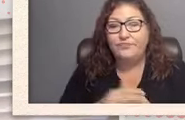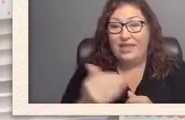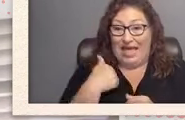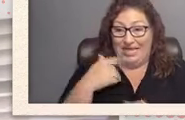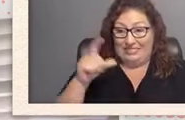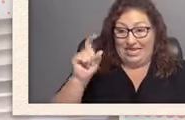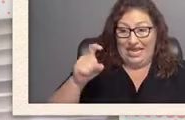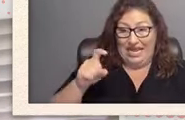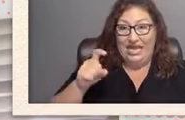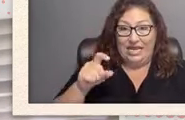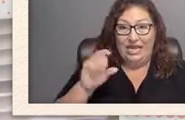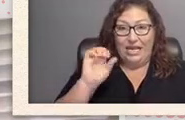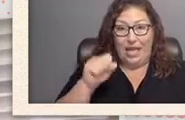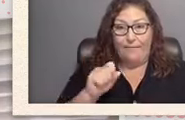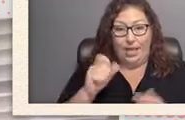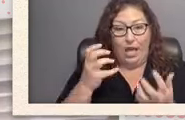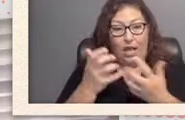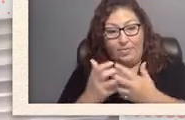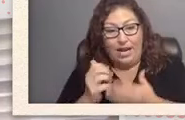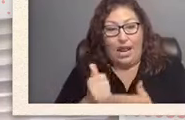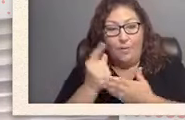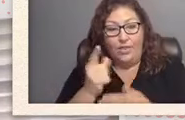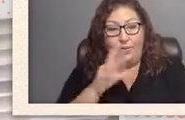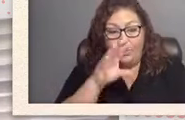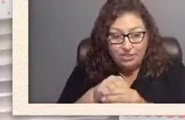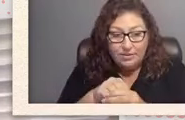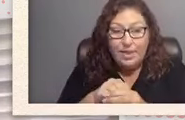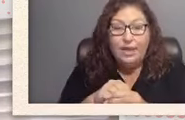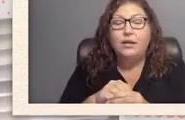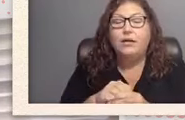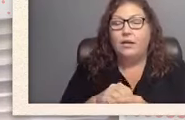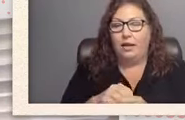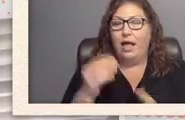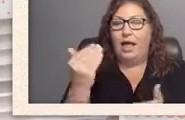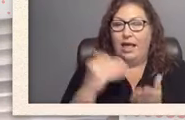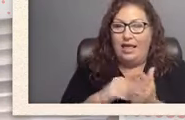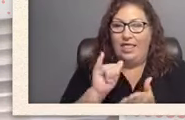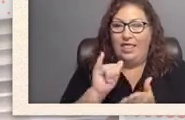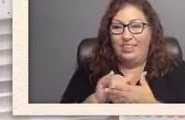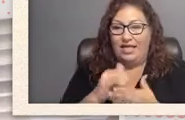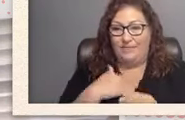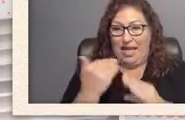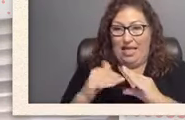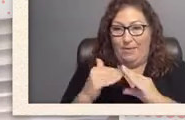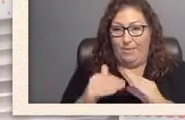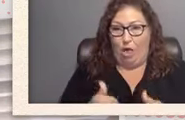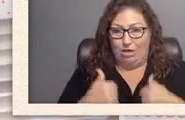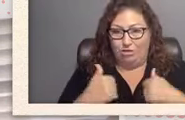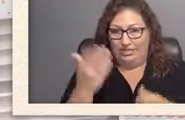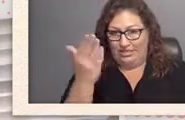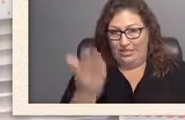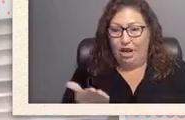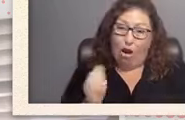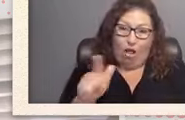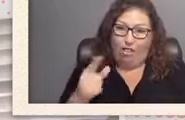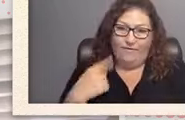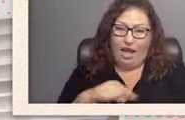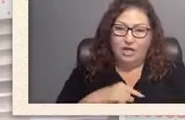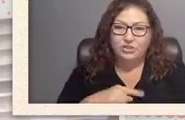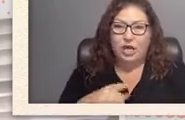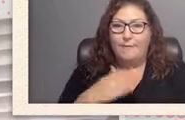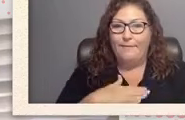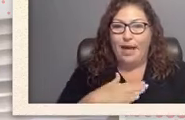be accommodated to help them participate, again, that's my email address is up there. All of ours are actually. My own is